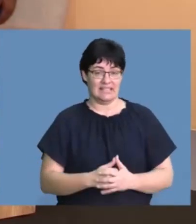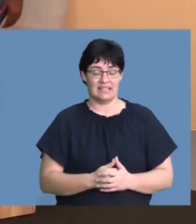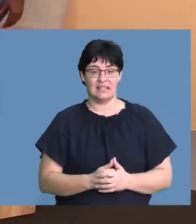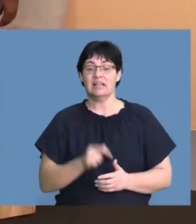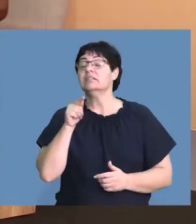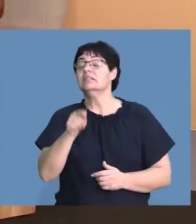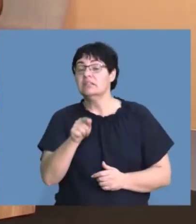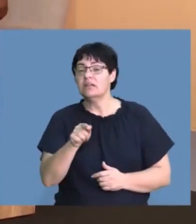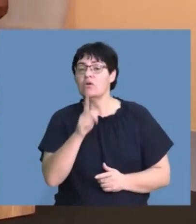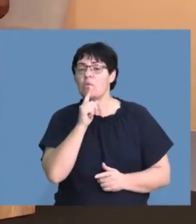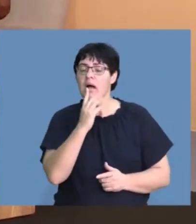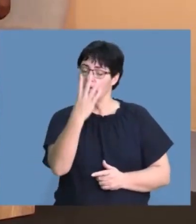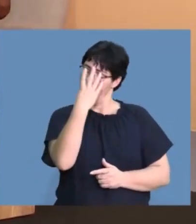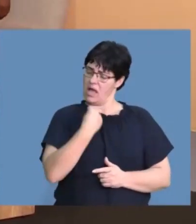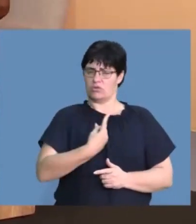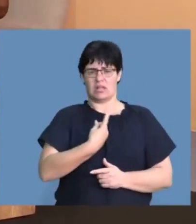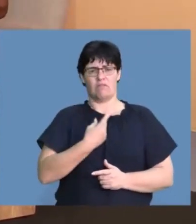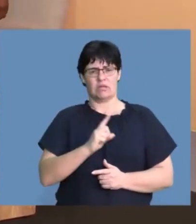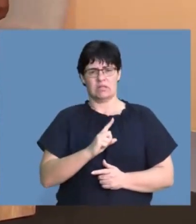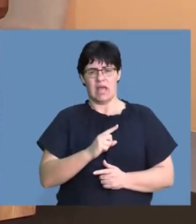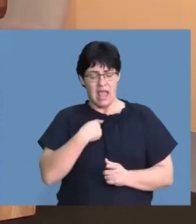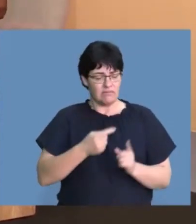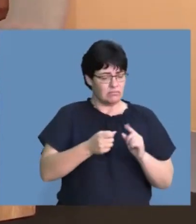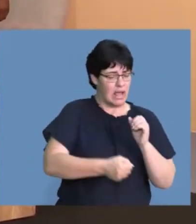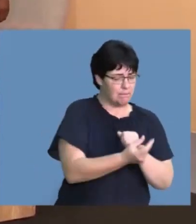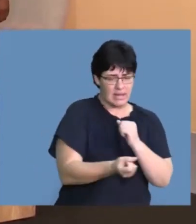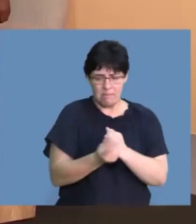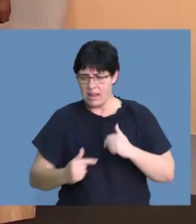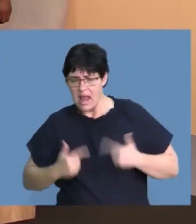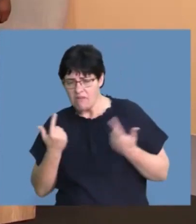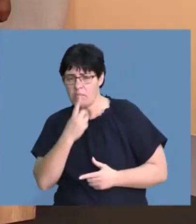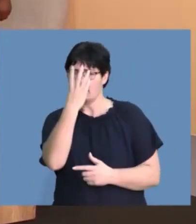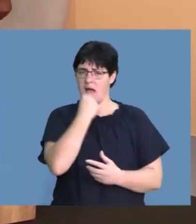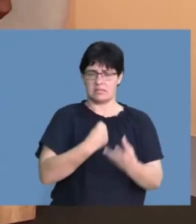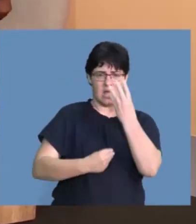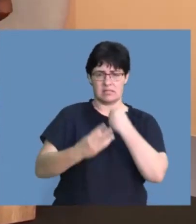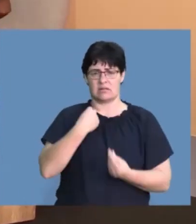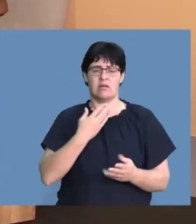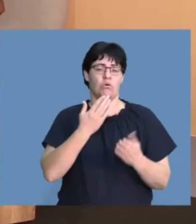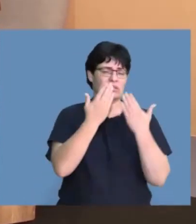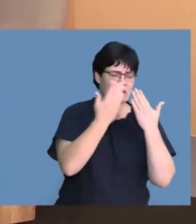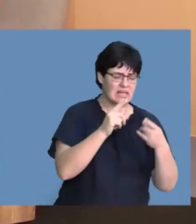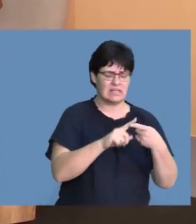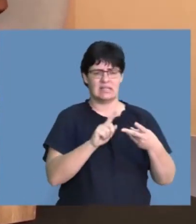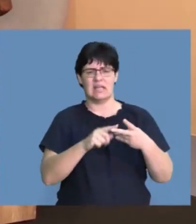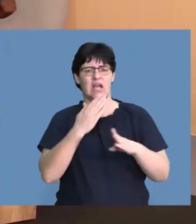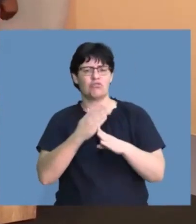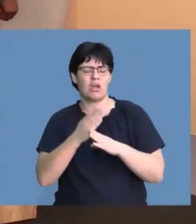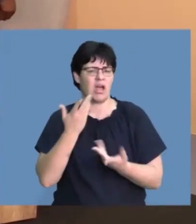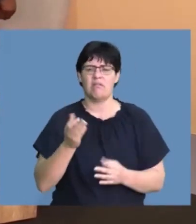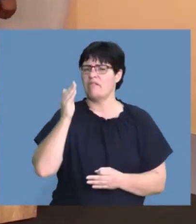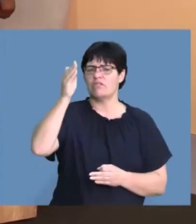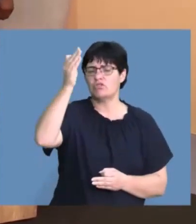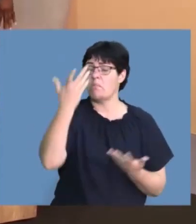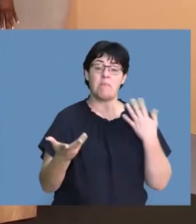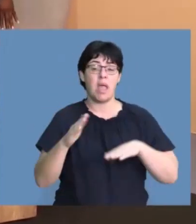question? So the big question you have to ask yourself in every area of your life. Now, in your studies, your career, your future,